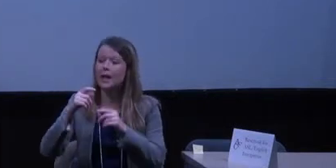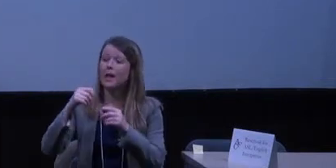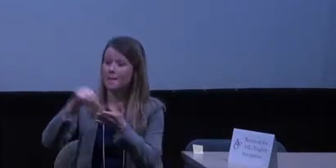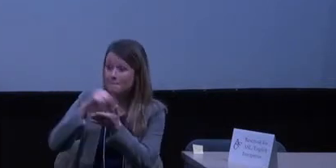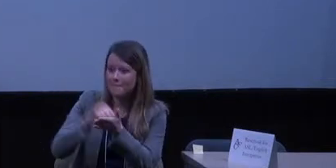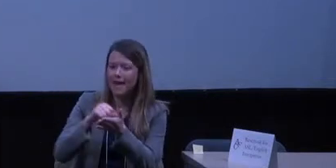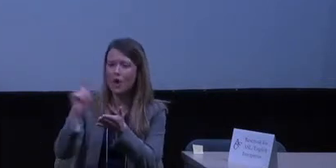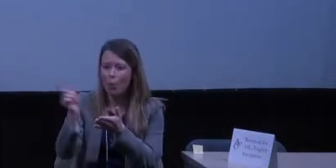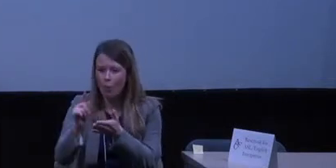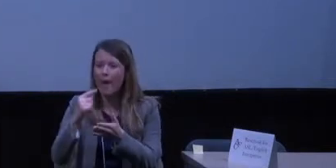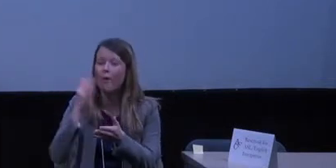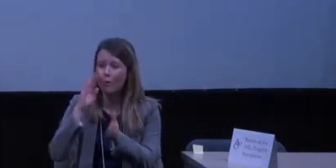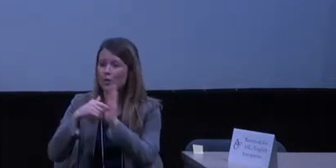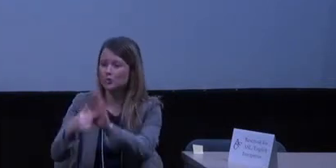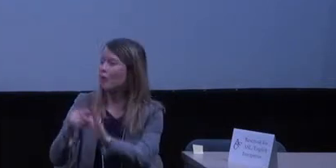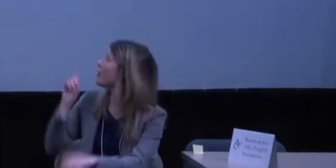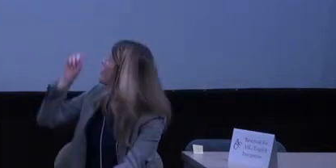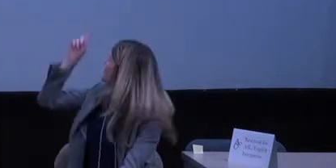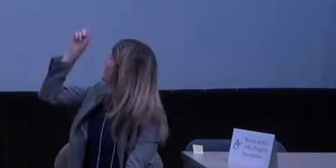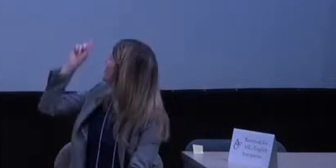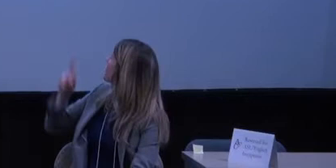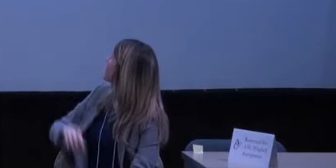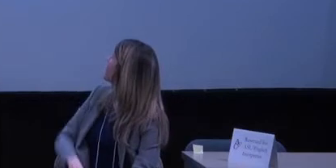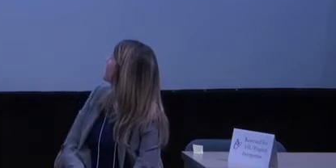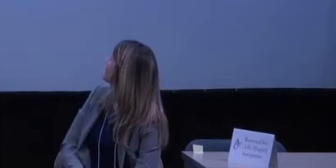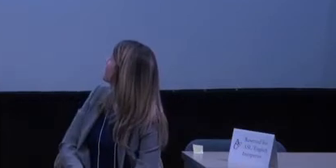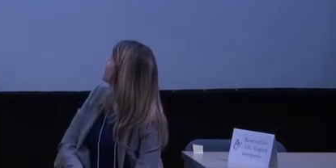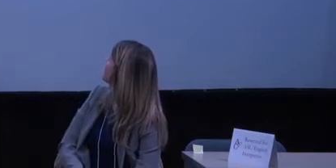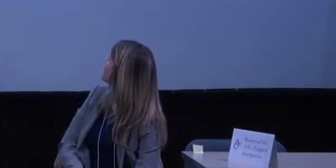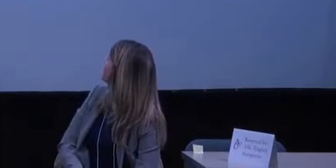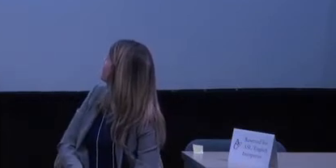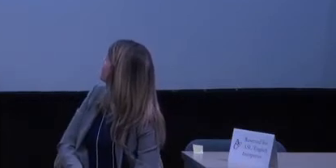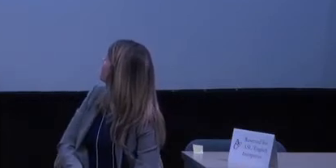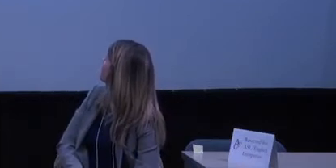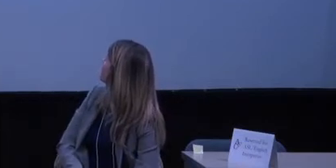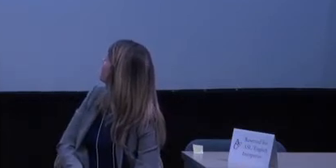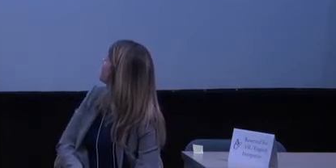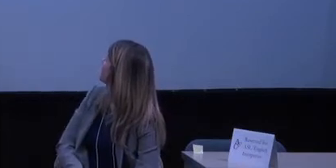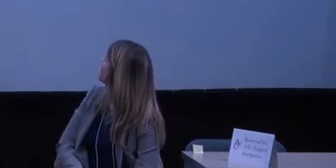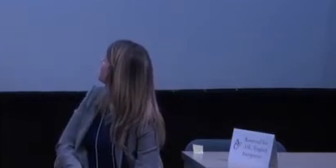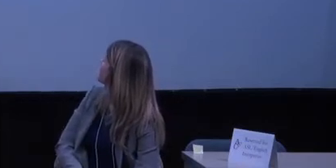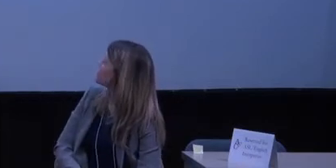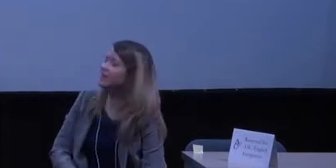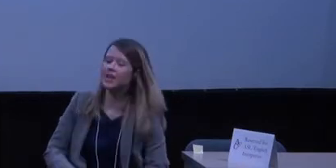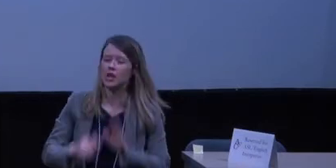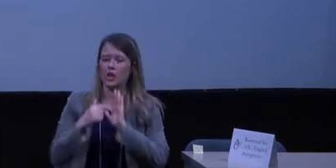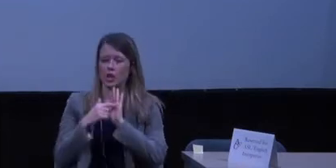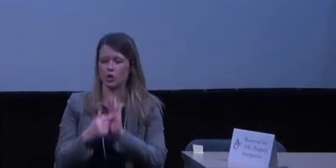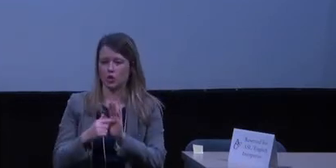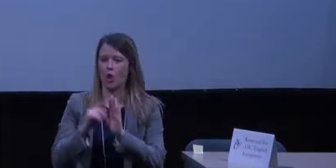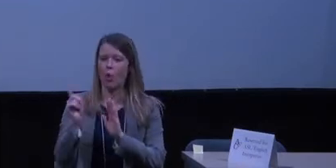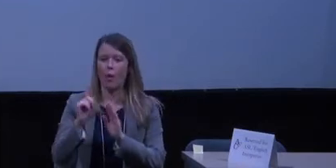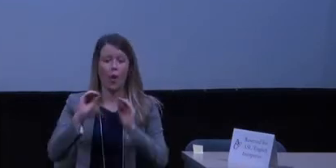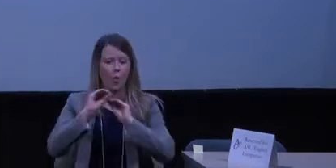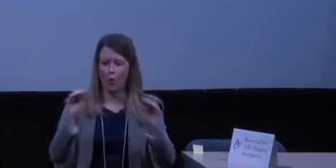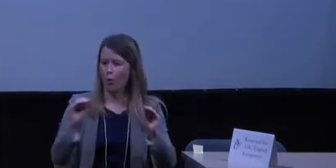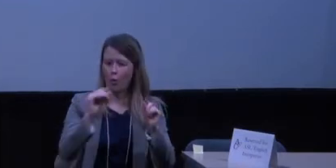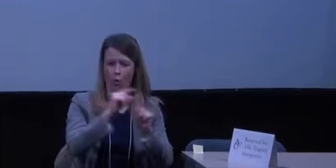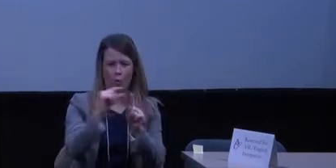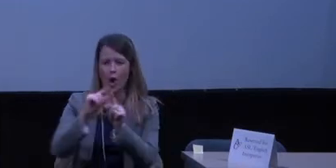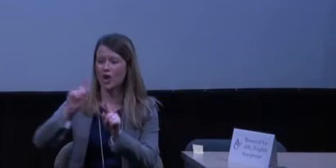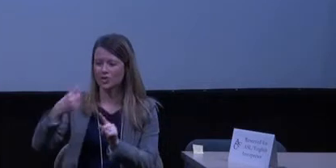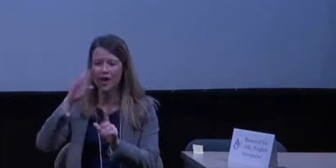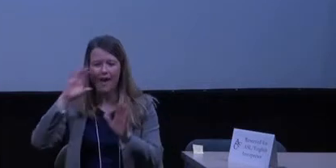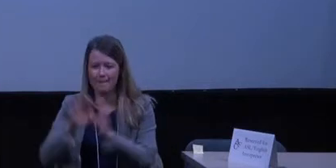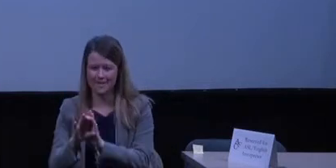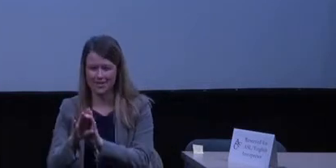me exactly where there's no content. It's just an image. You can click on it and it will bring your cursor to